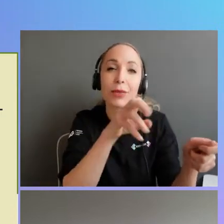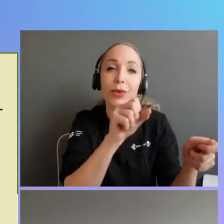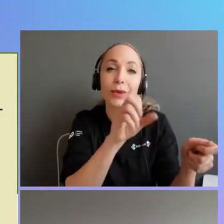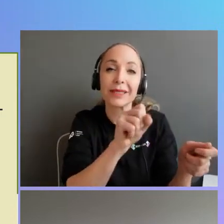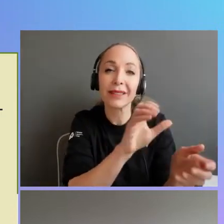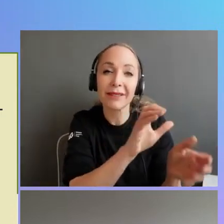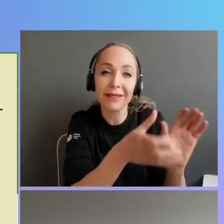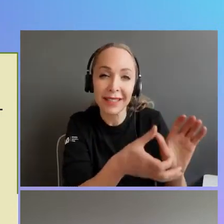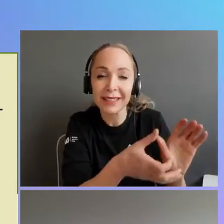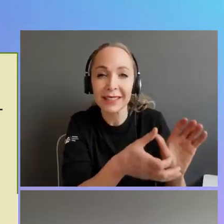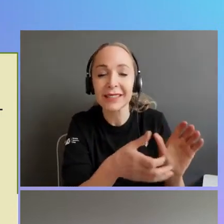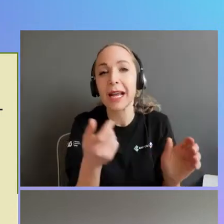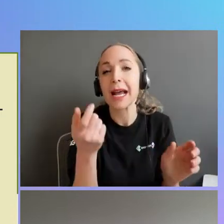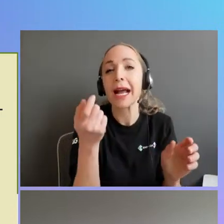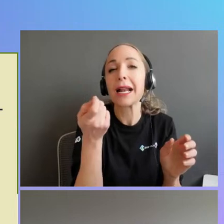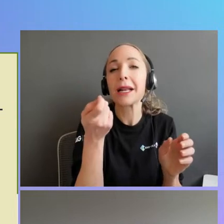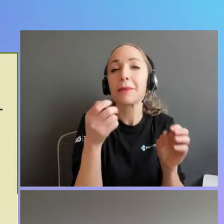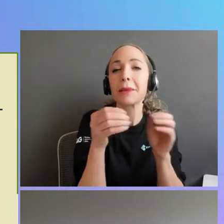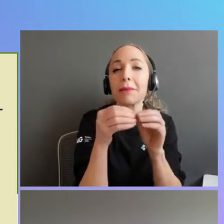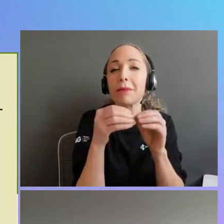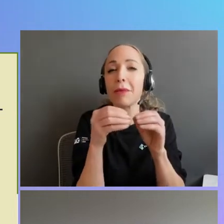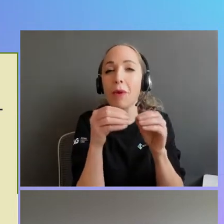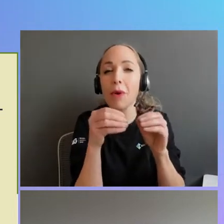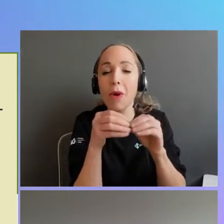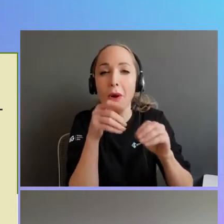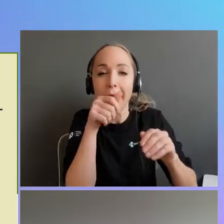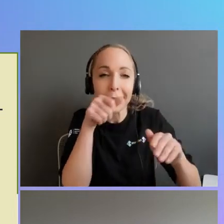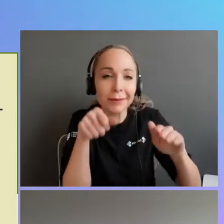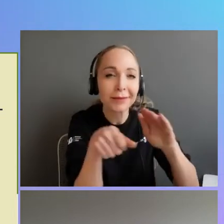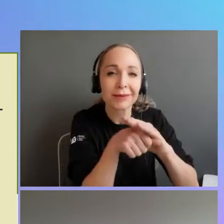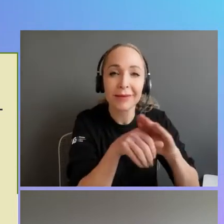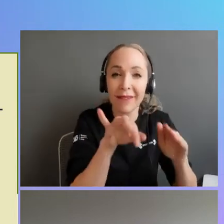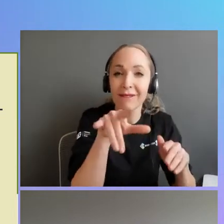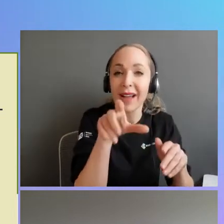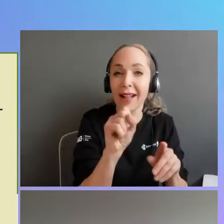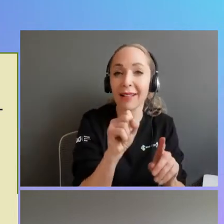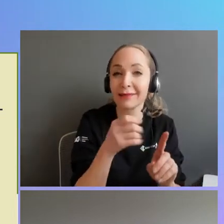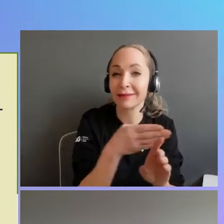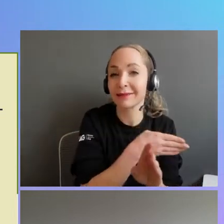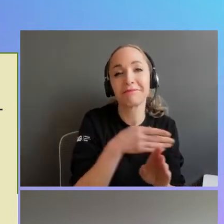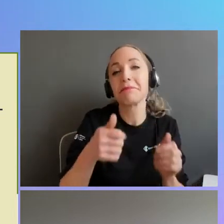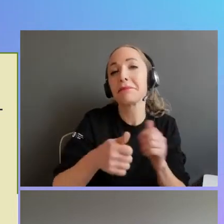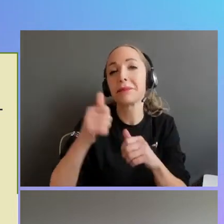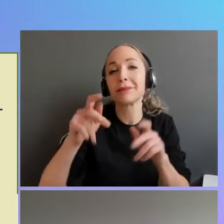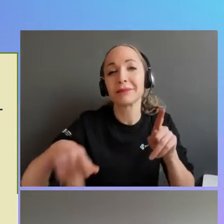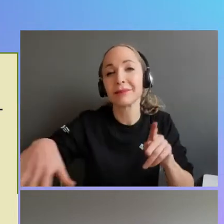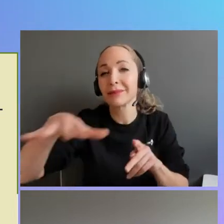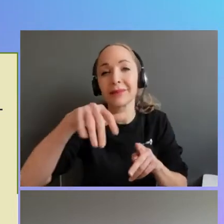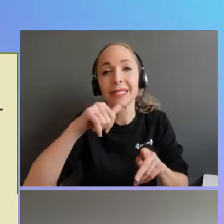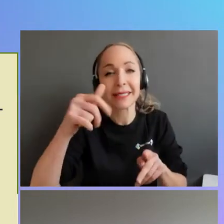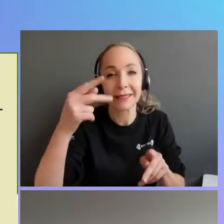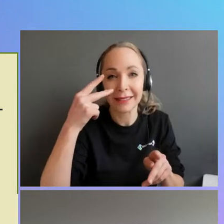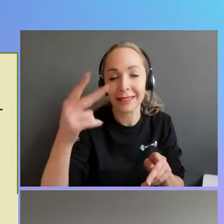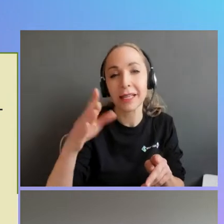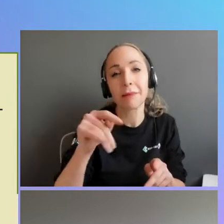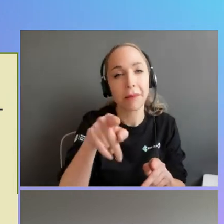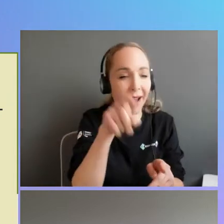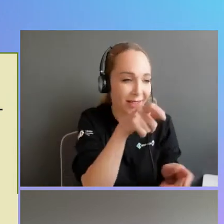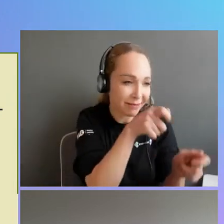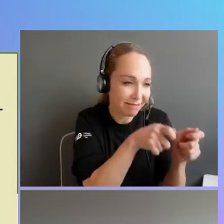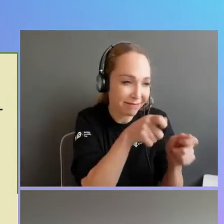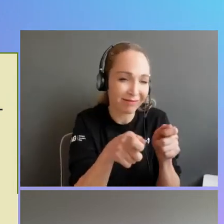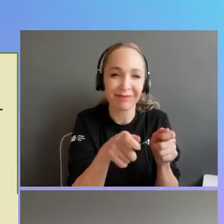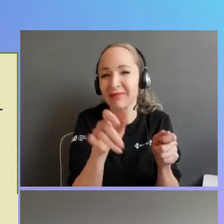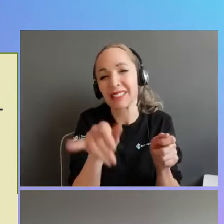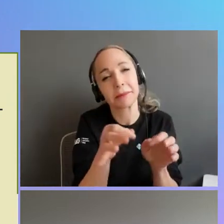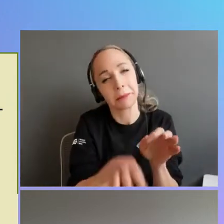we used with the previous method, but still something fairly simple. And the only necessary thing